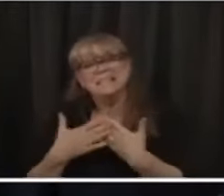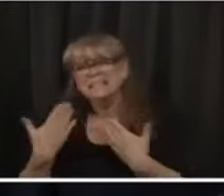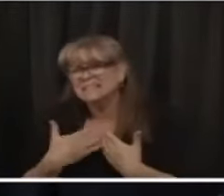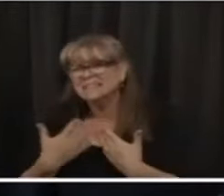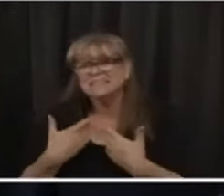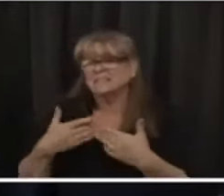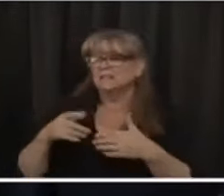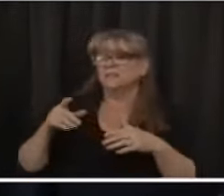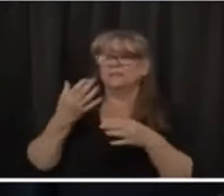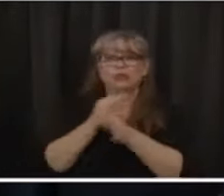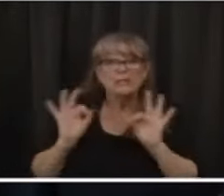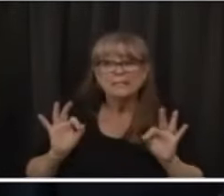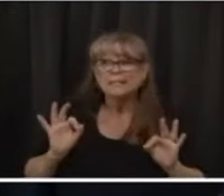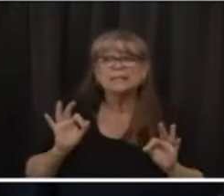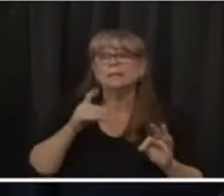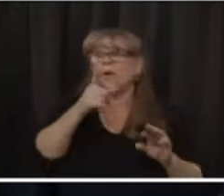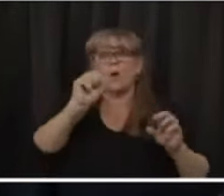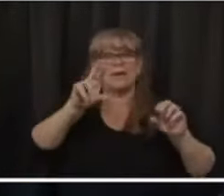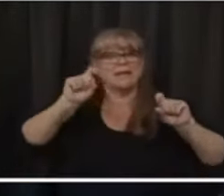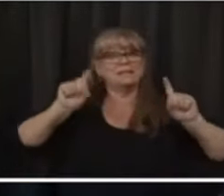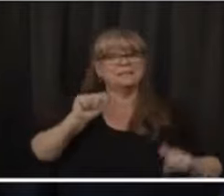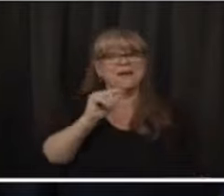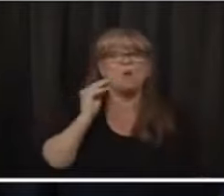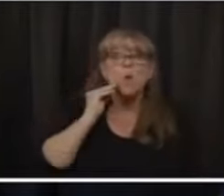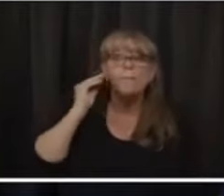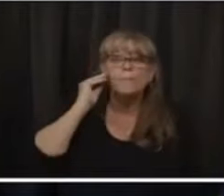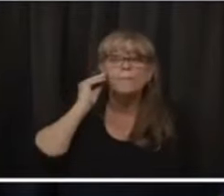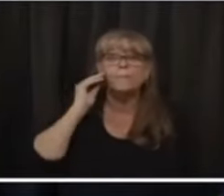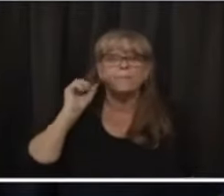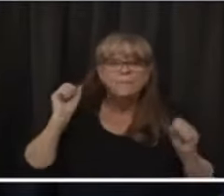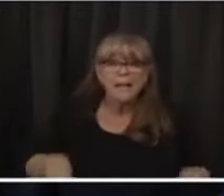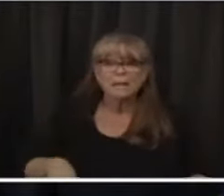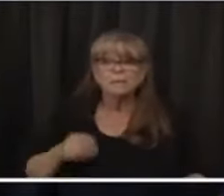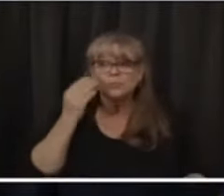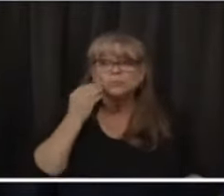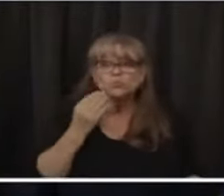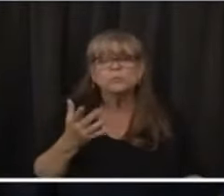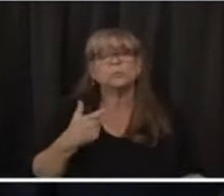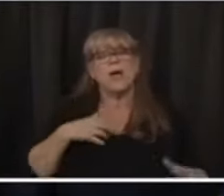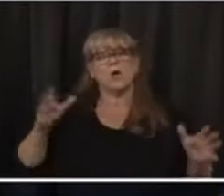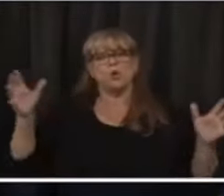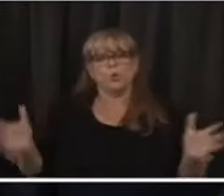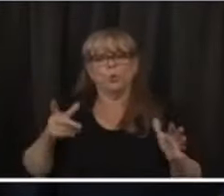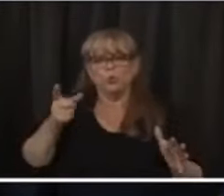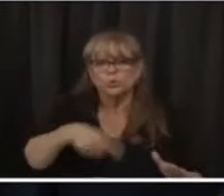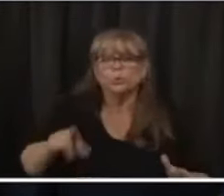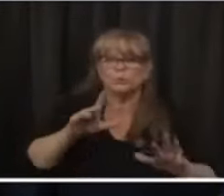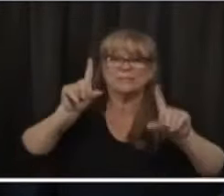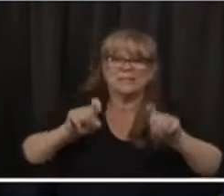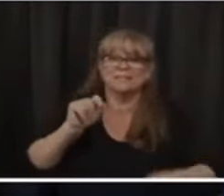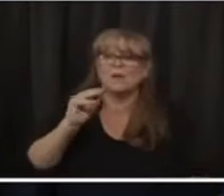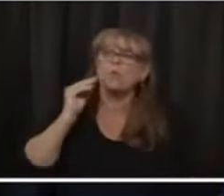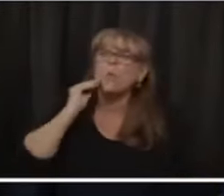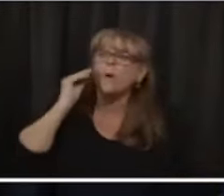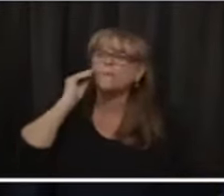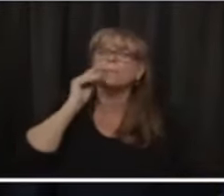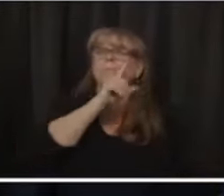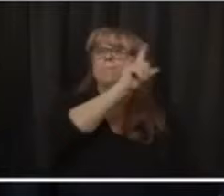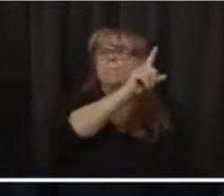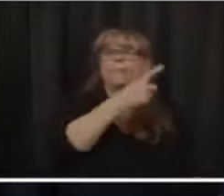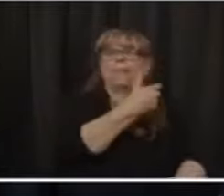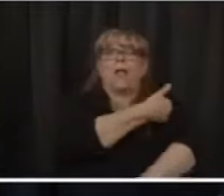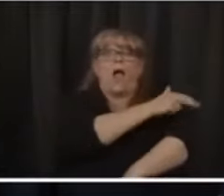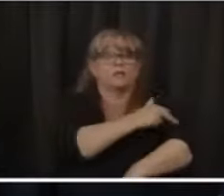even do it at home with a home test, and we encourage people to do that. Yes, the hospitalization numbers continue to